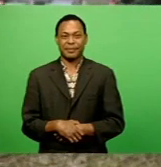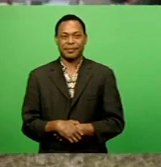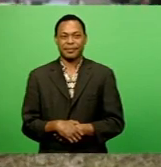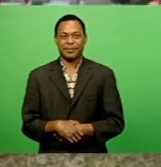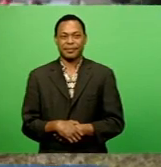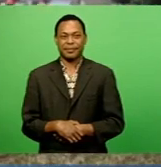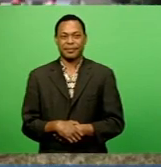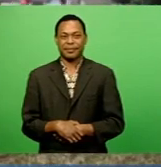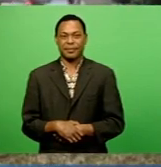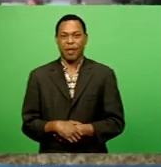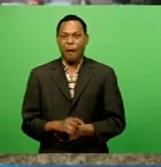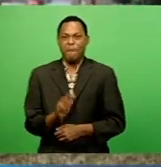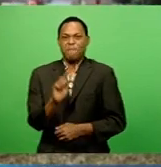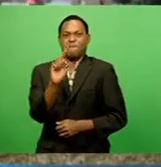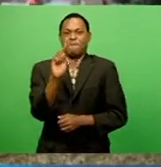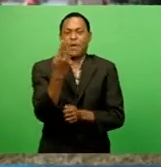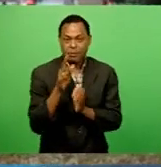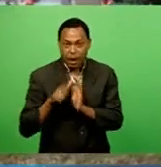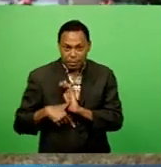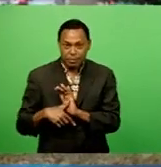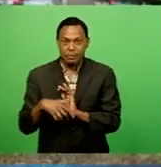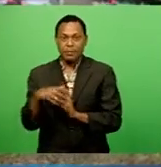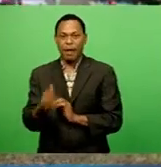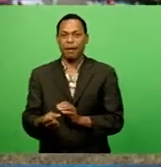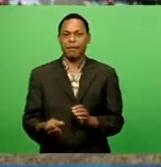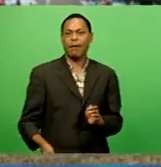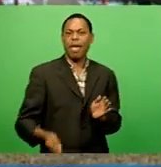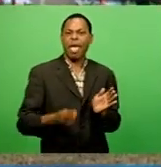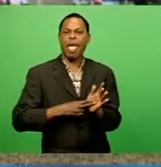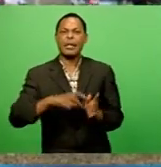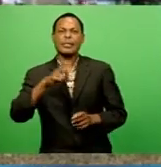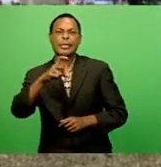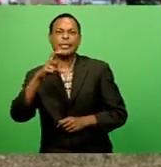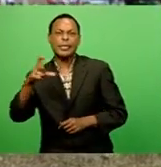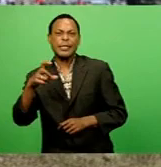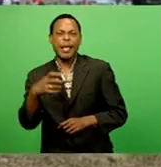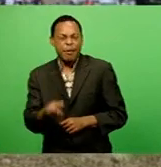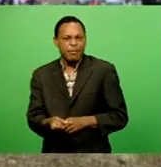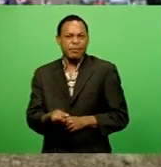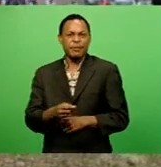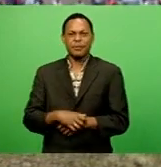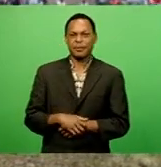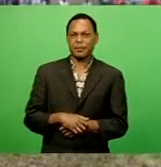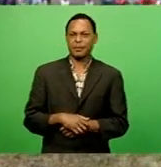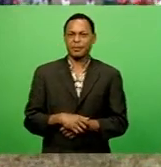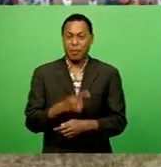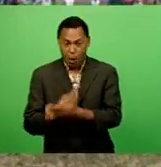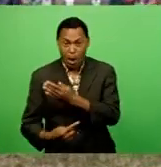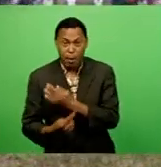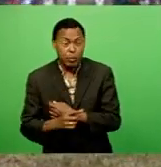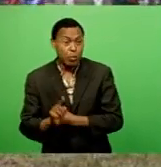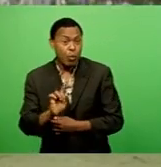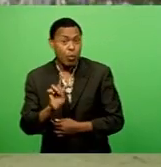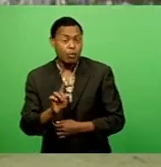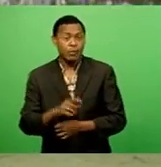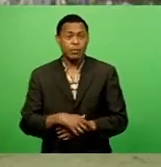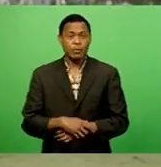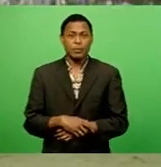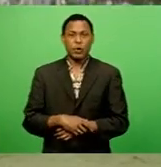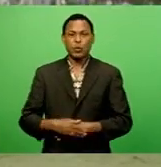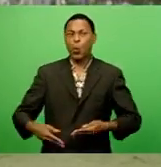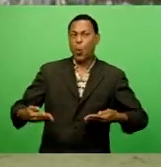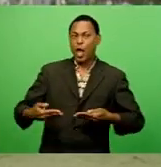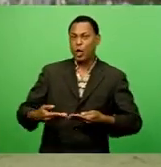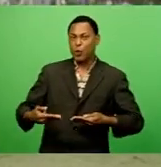The first of its kind, the NCC is tipped to uncover some of the best from the local circuit. And that is where we get to introduce